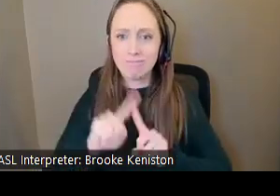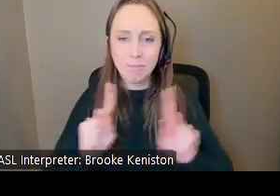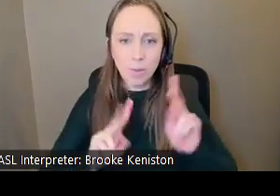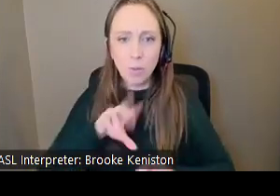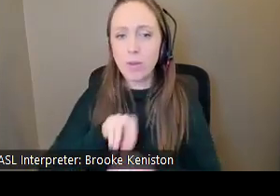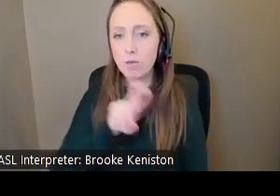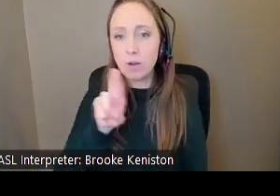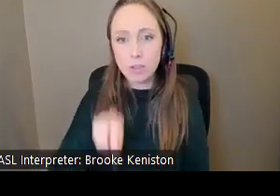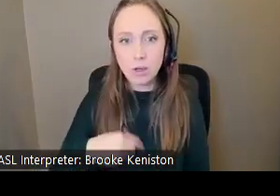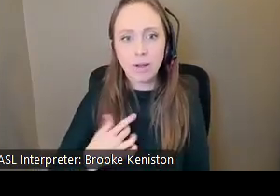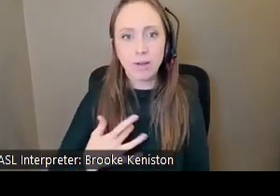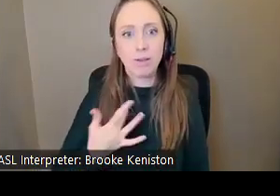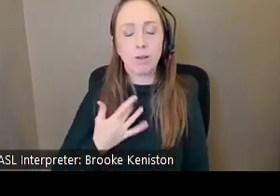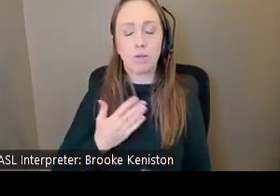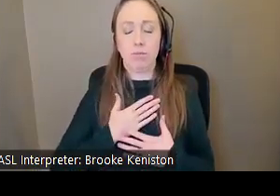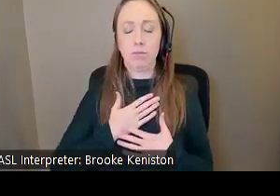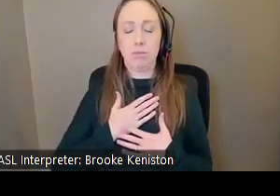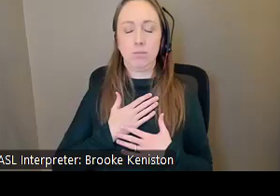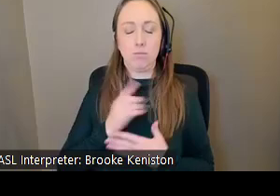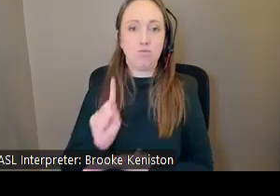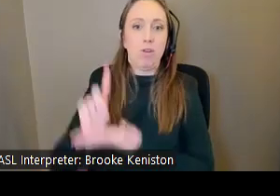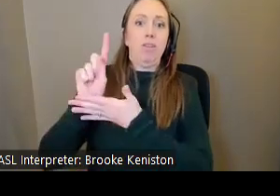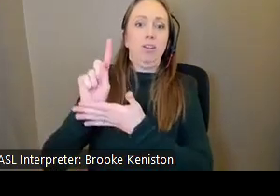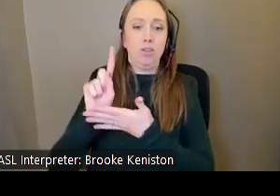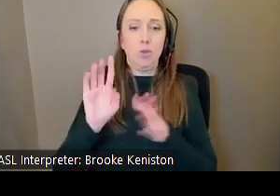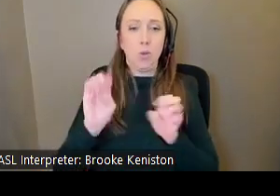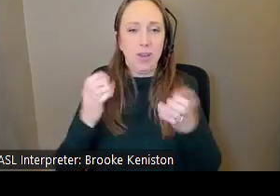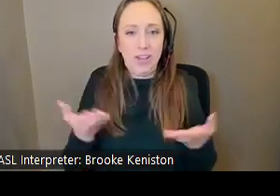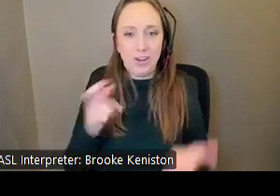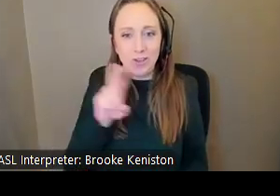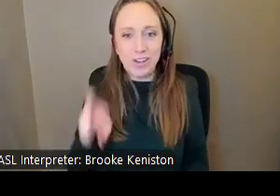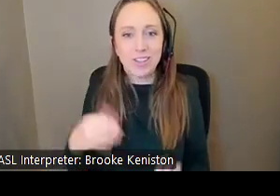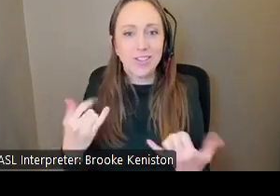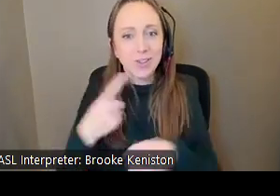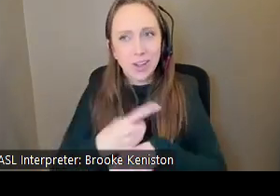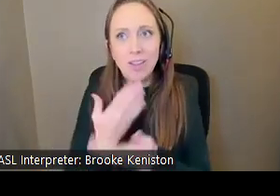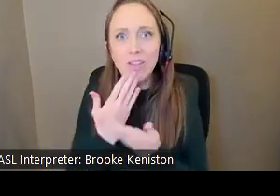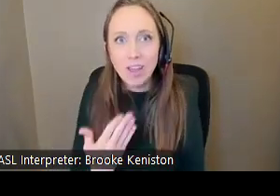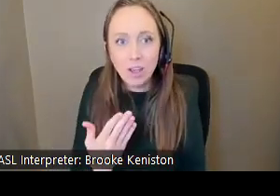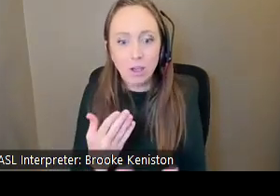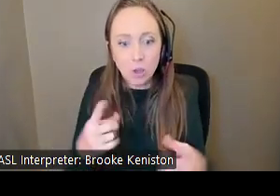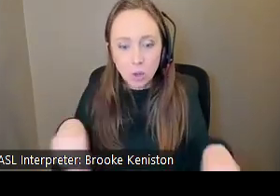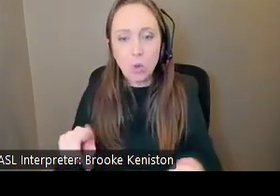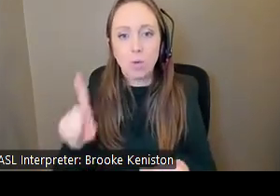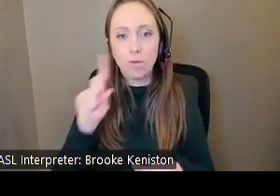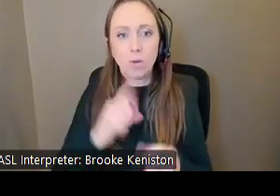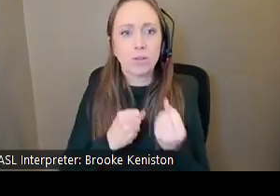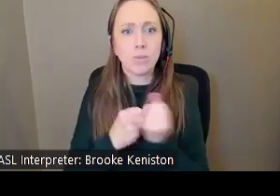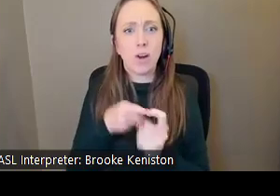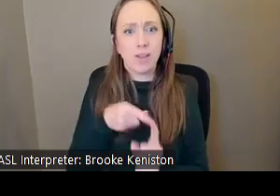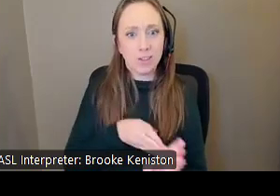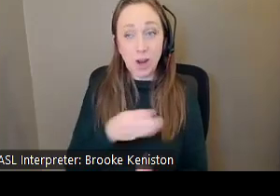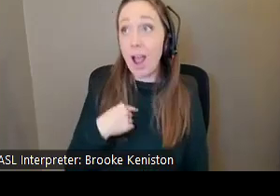amongst the legends who've made my career possible. So I'm very grateful for that. It's a big deal. I told my parents it's a big